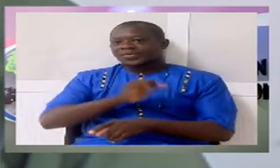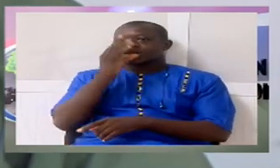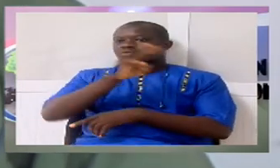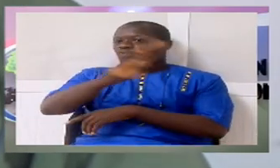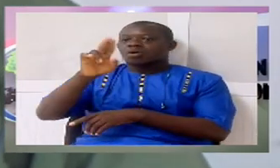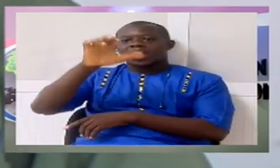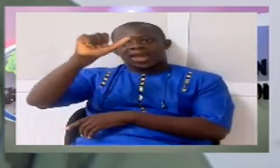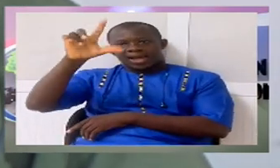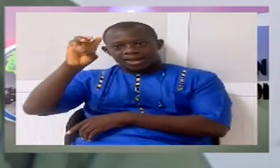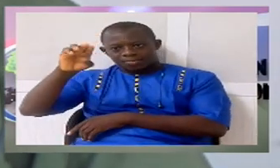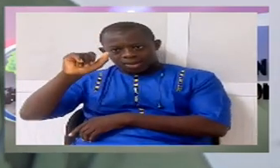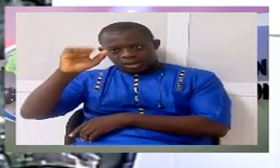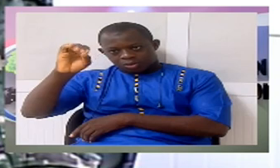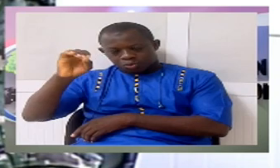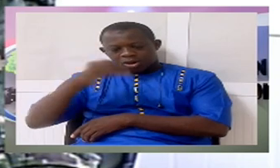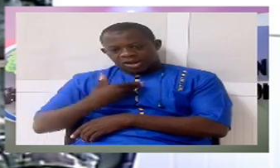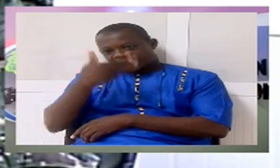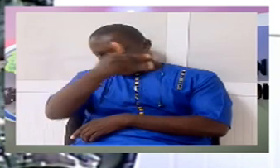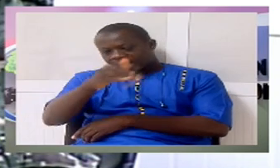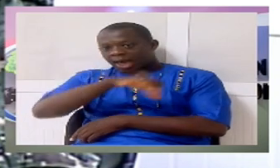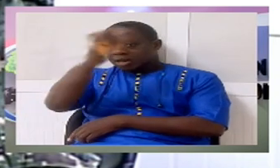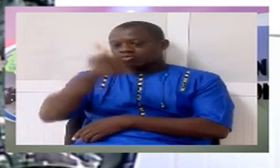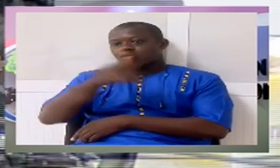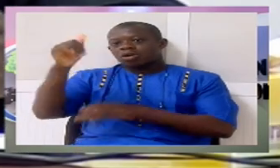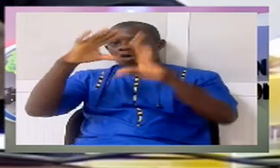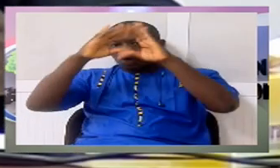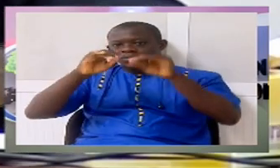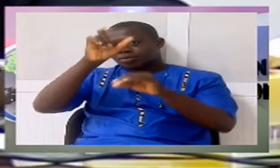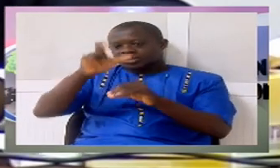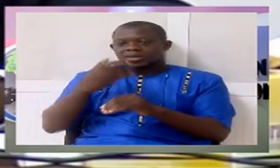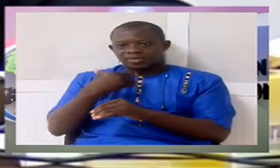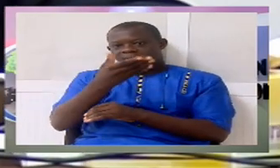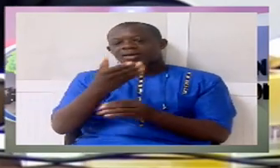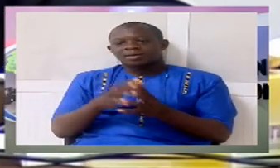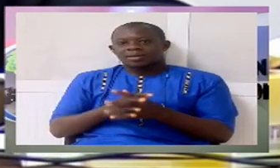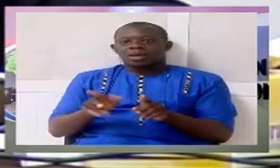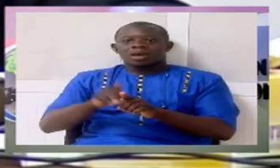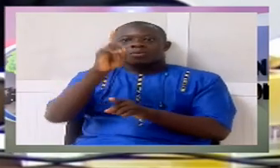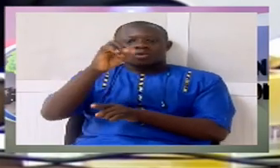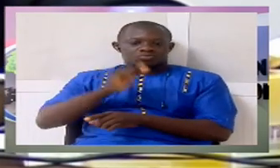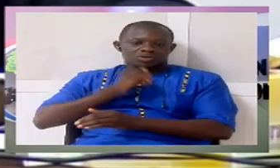Almamo was there and there were other officers as well, so he was that close.